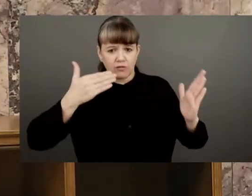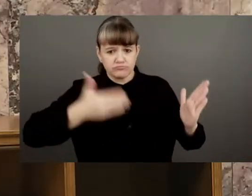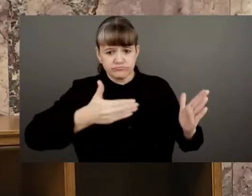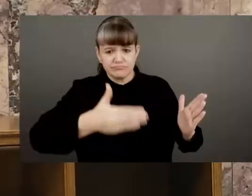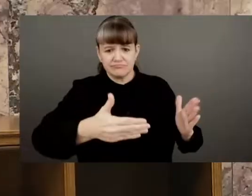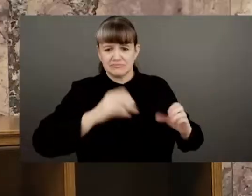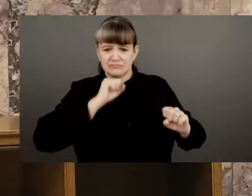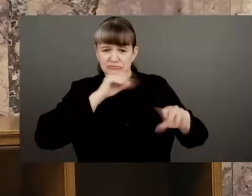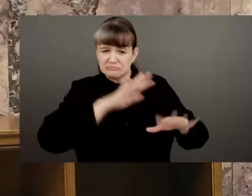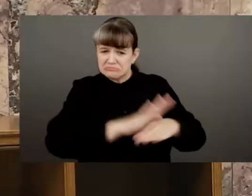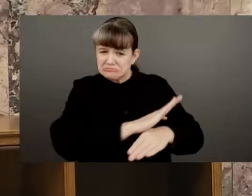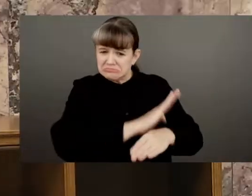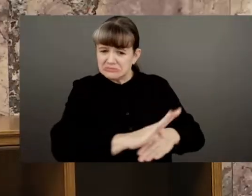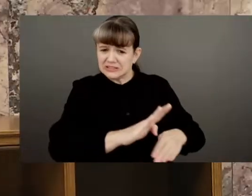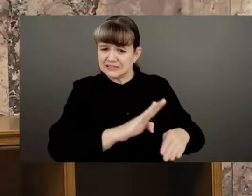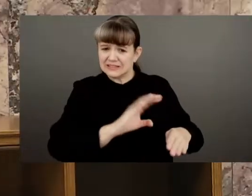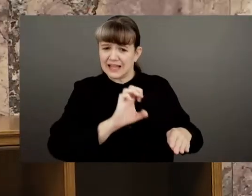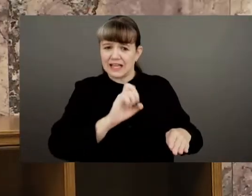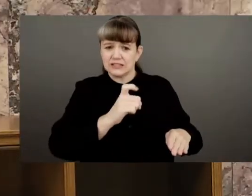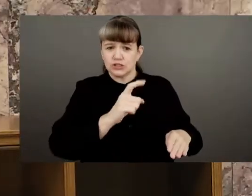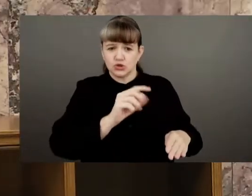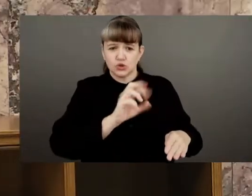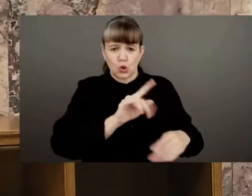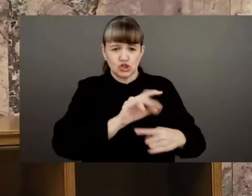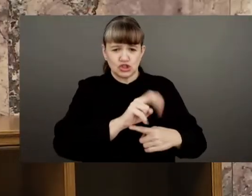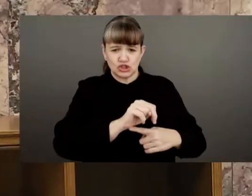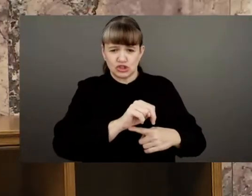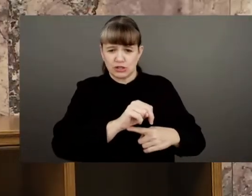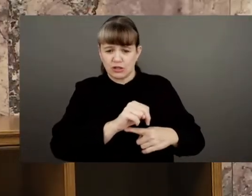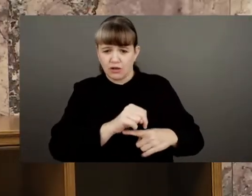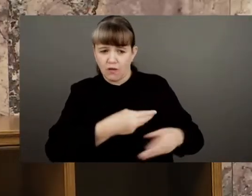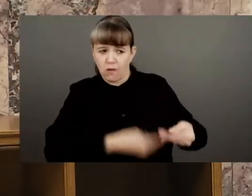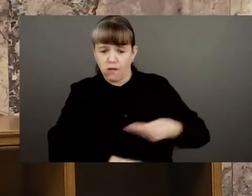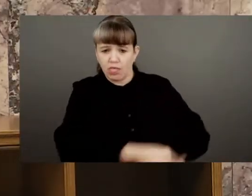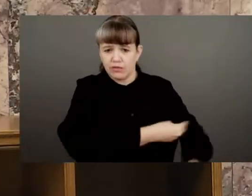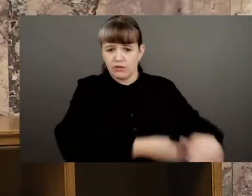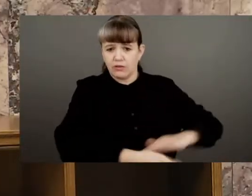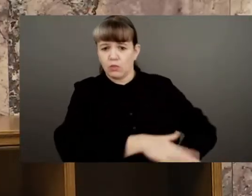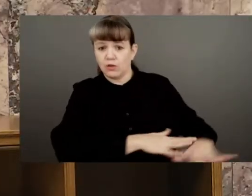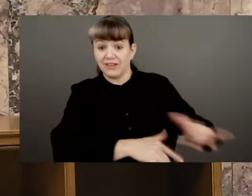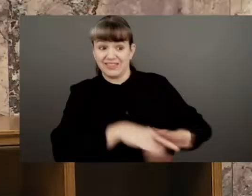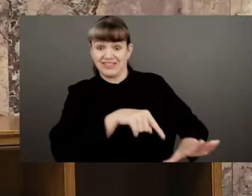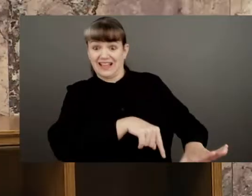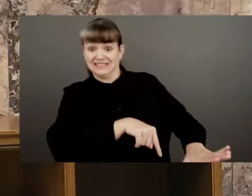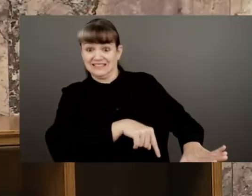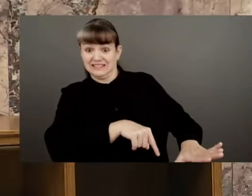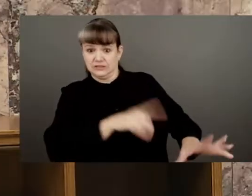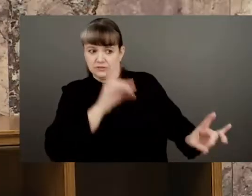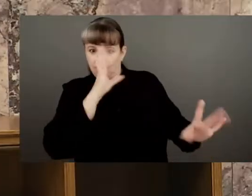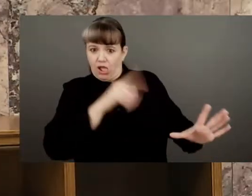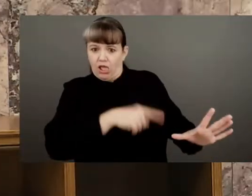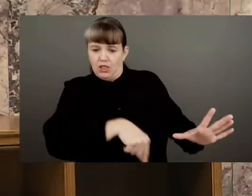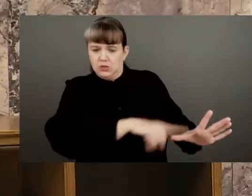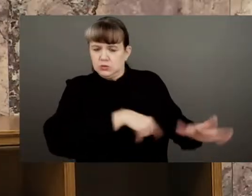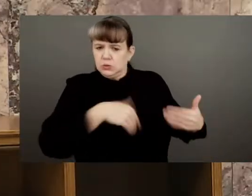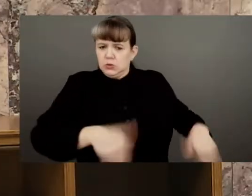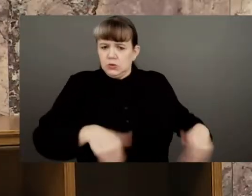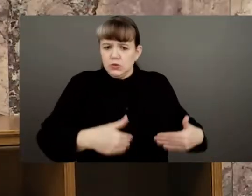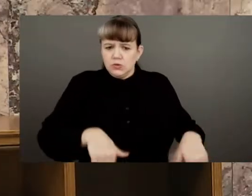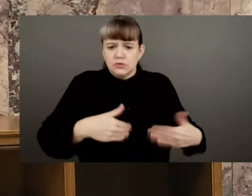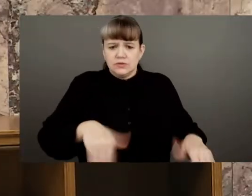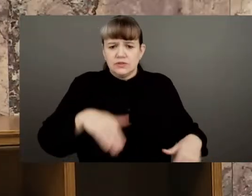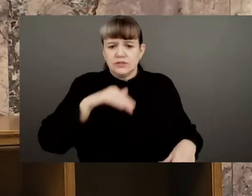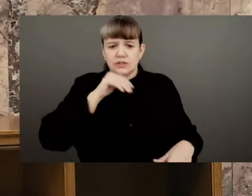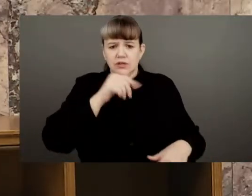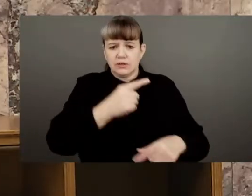threats of violence are completely unacceptable. The Attorney General and I were at a conference of federal,